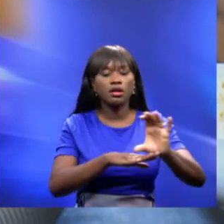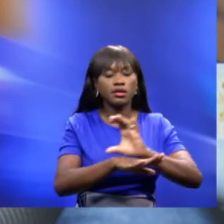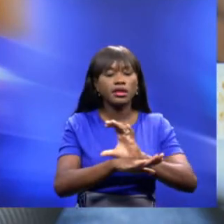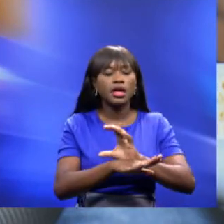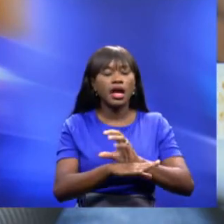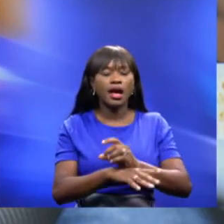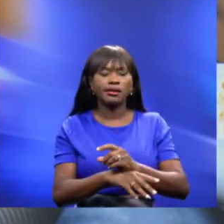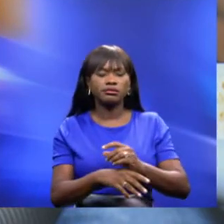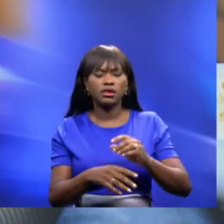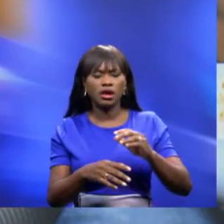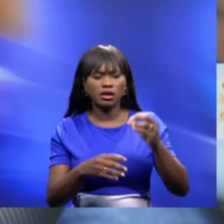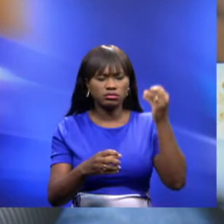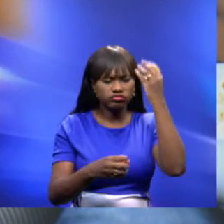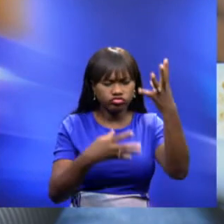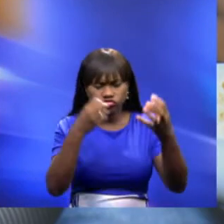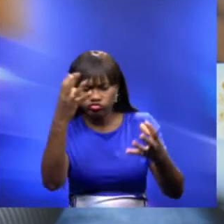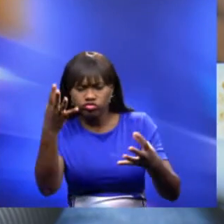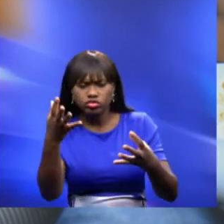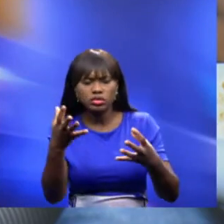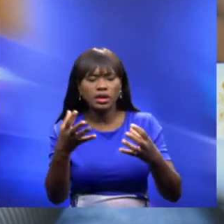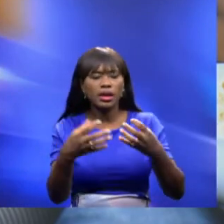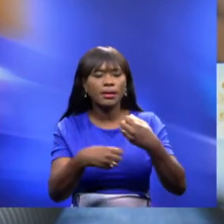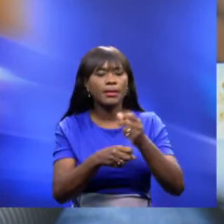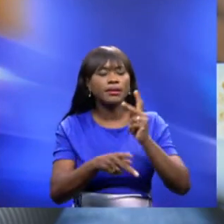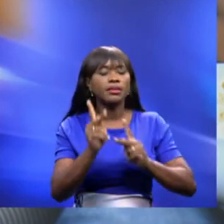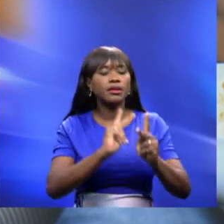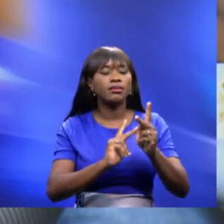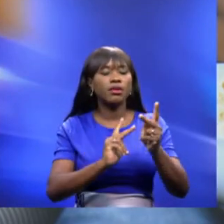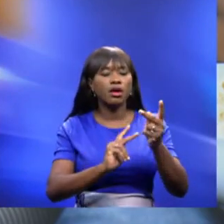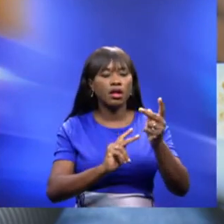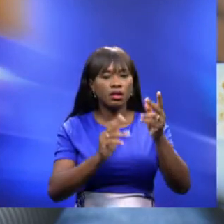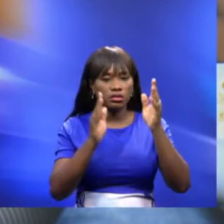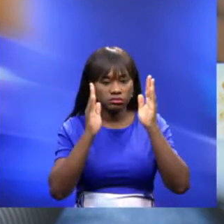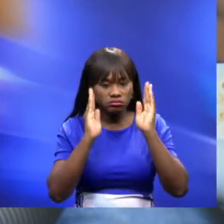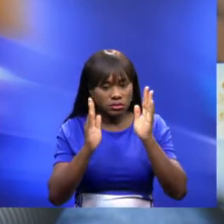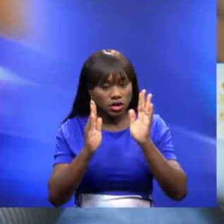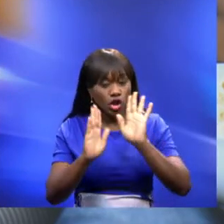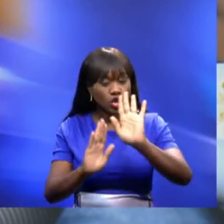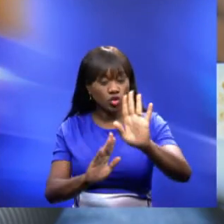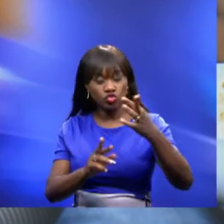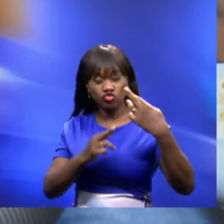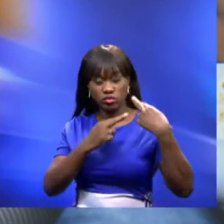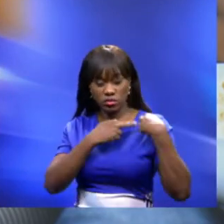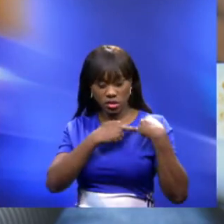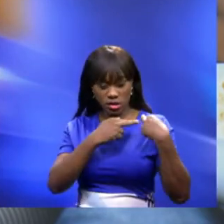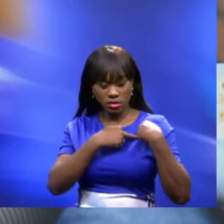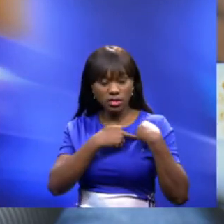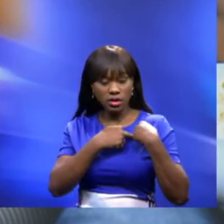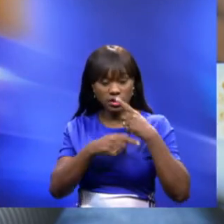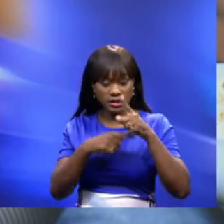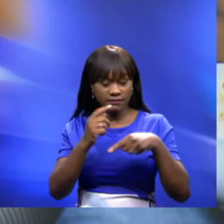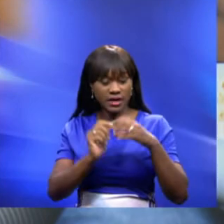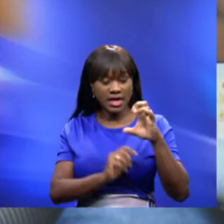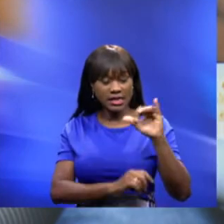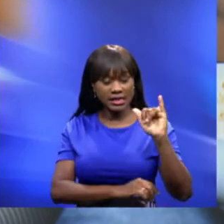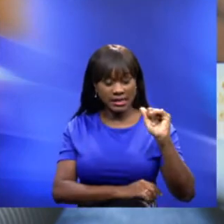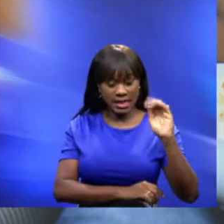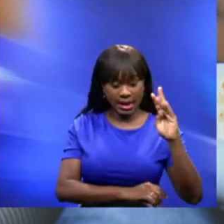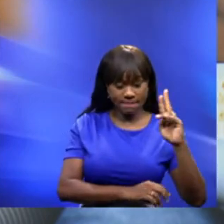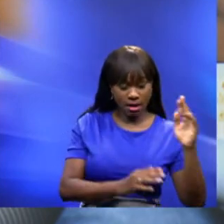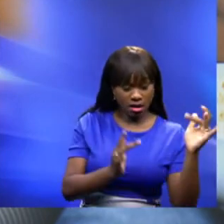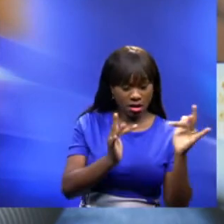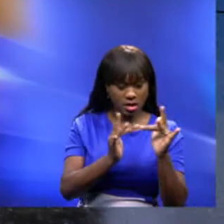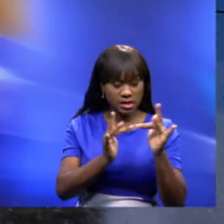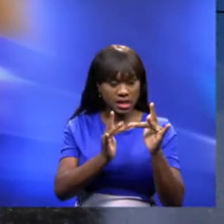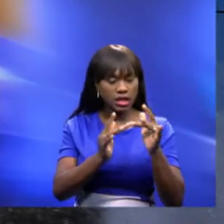aware of paying attention to their responsibility with regard to cybersecurity.